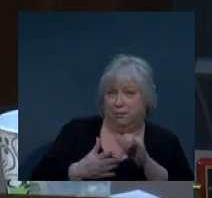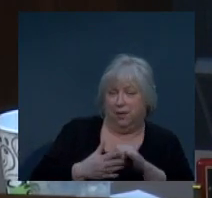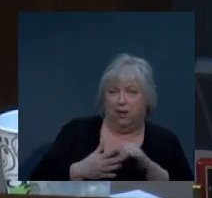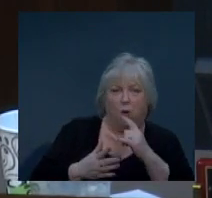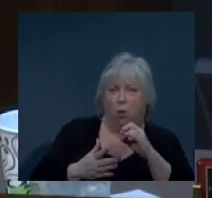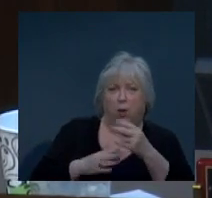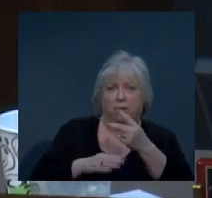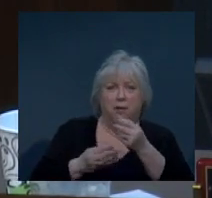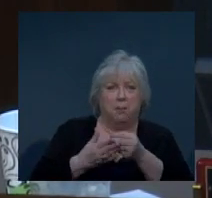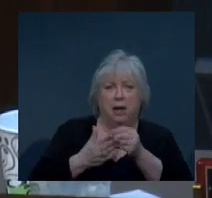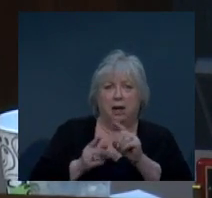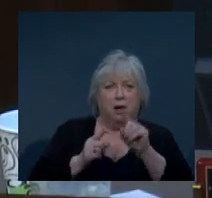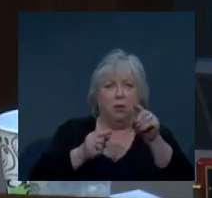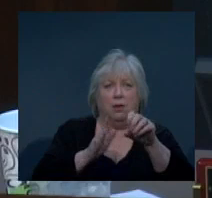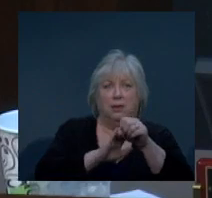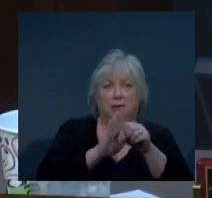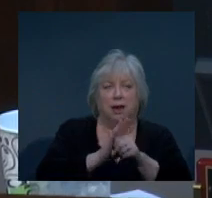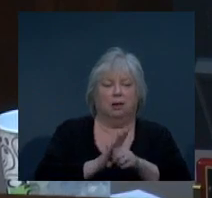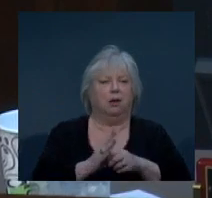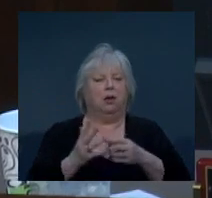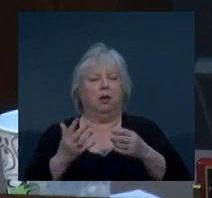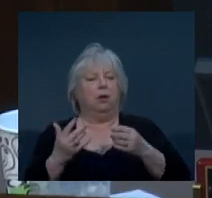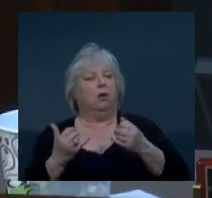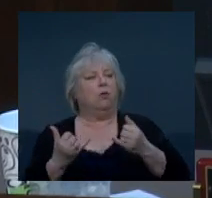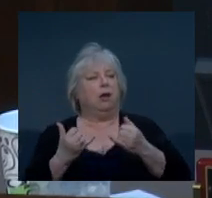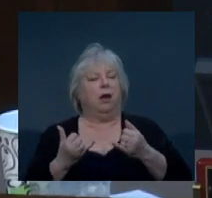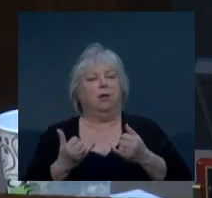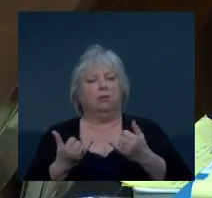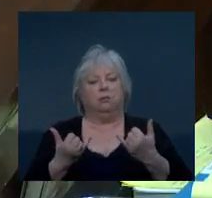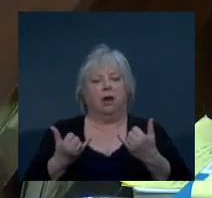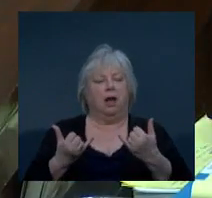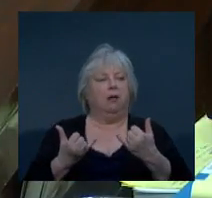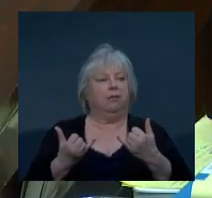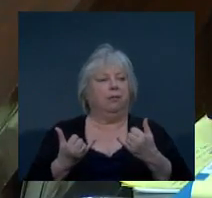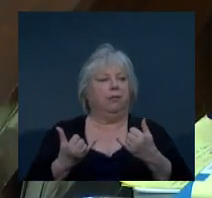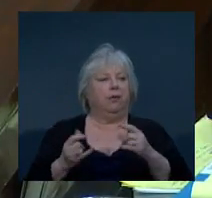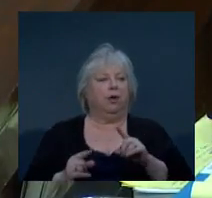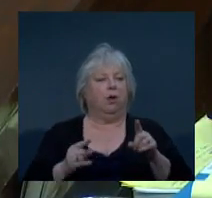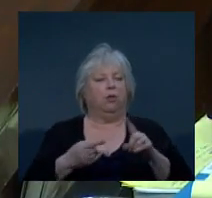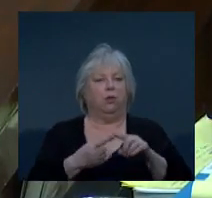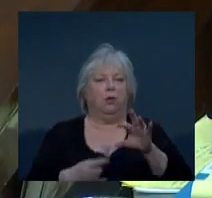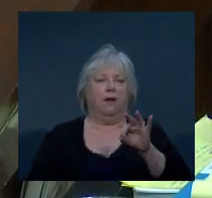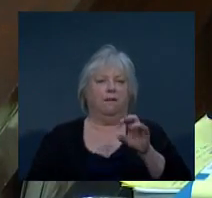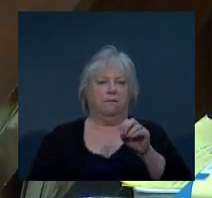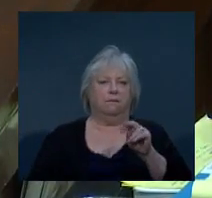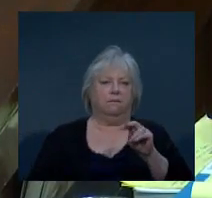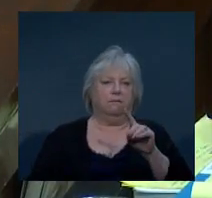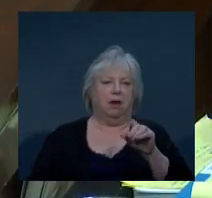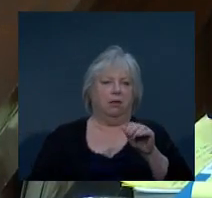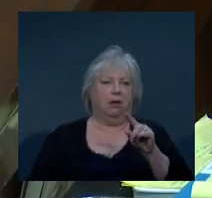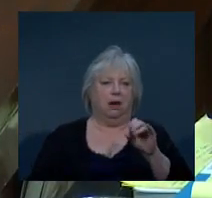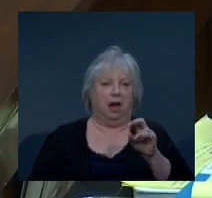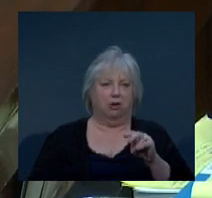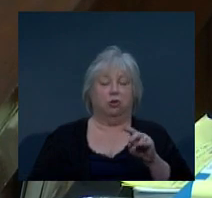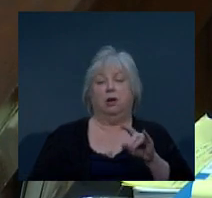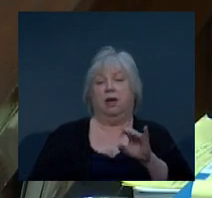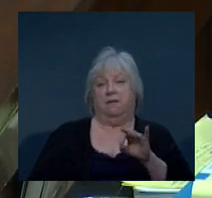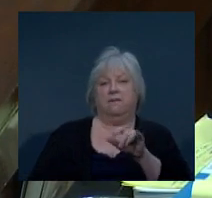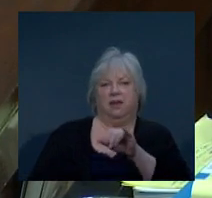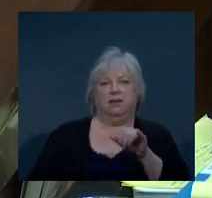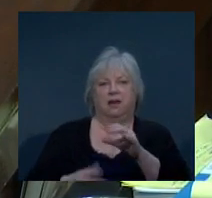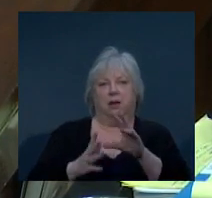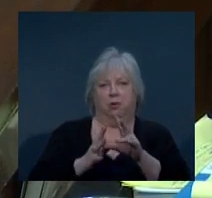to the state? I guess right now it goes to the foundation. Well, right now it goes to the foundation if it's the same contract that we worked